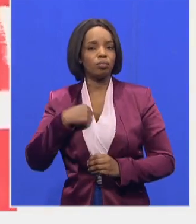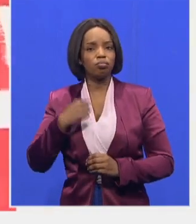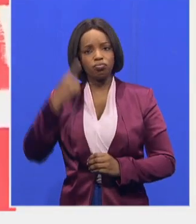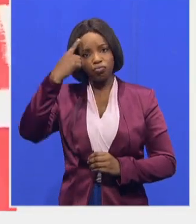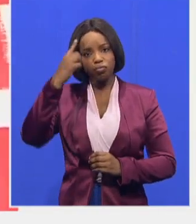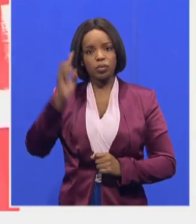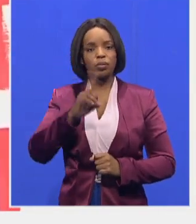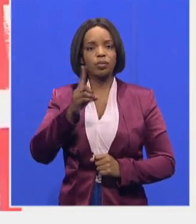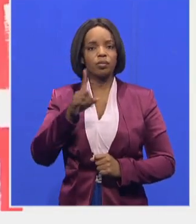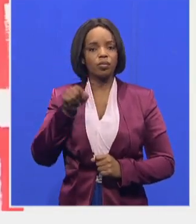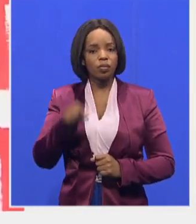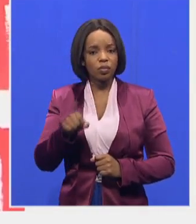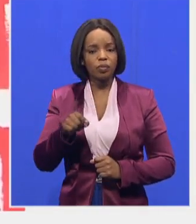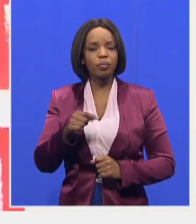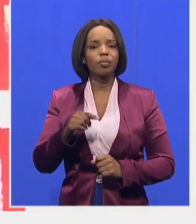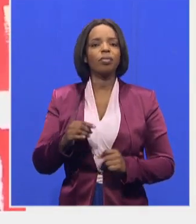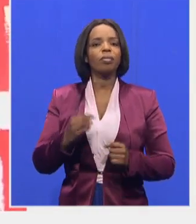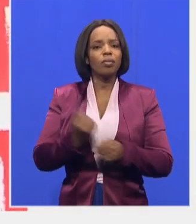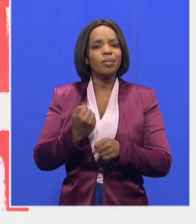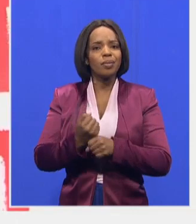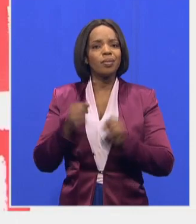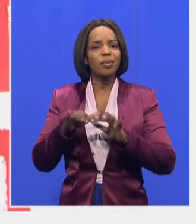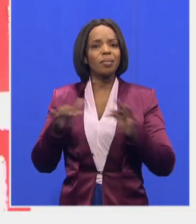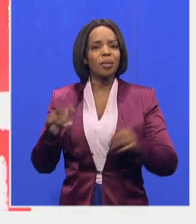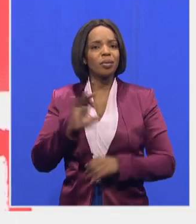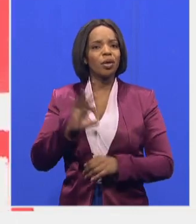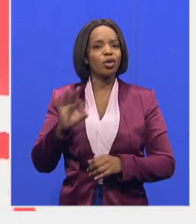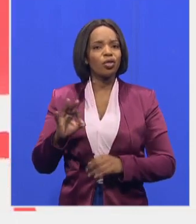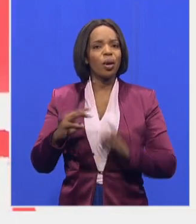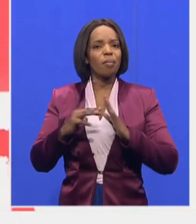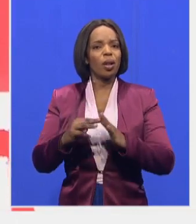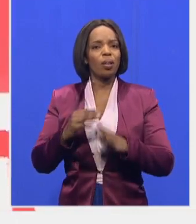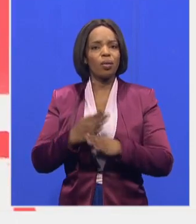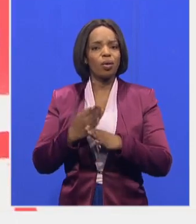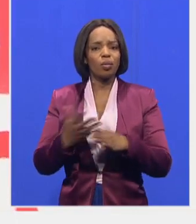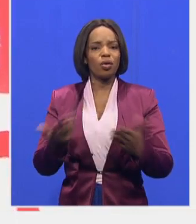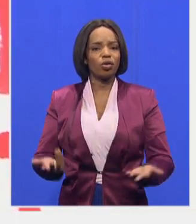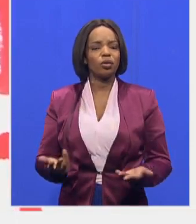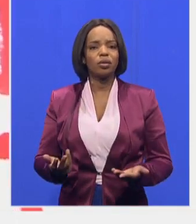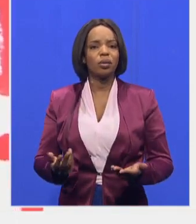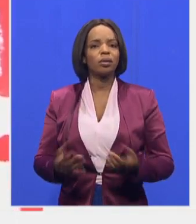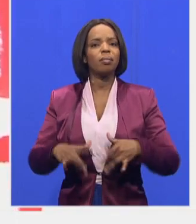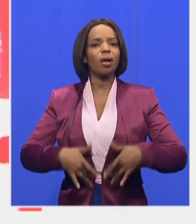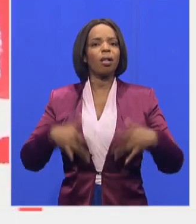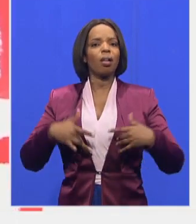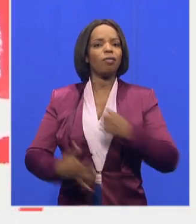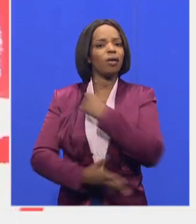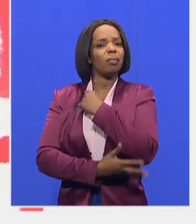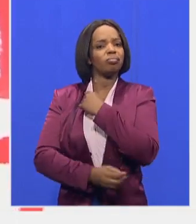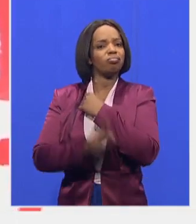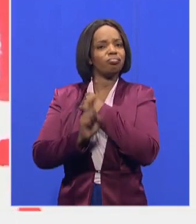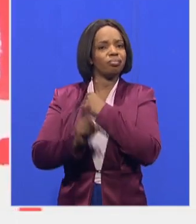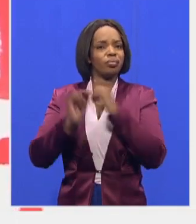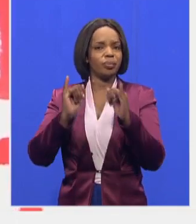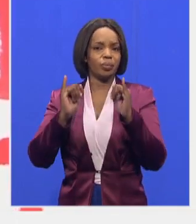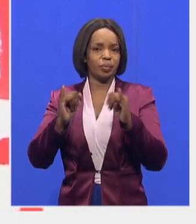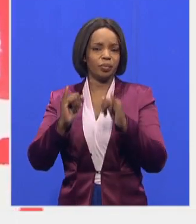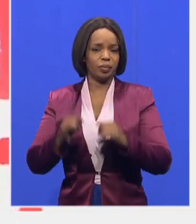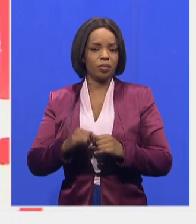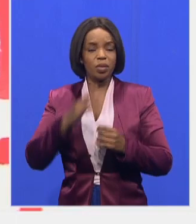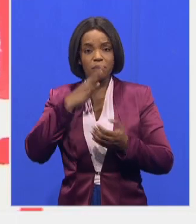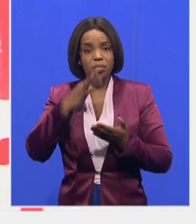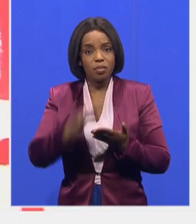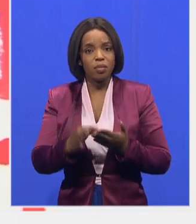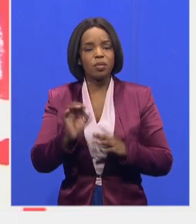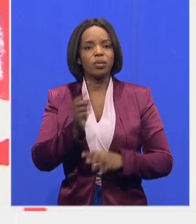of 42% unemployment and 30 million people living below the poverty line, this is grotesque. So we would propose moving to a